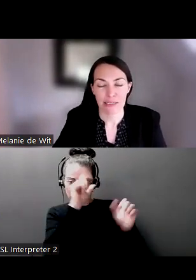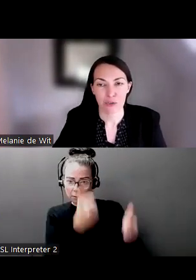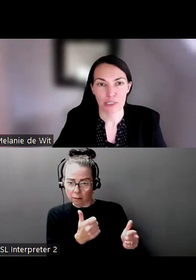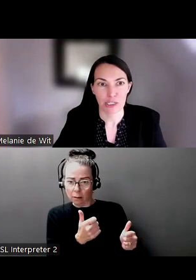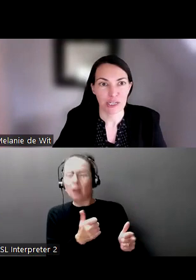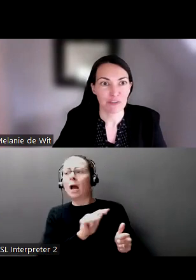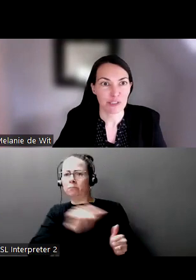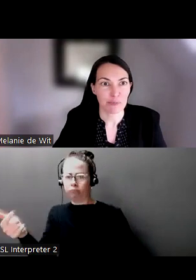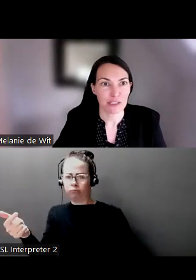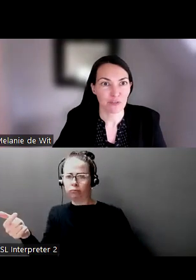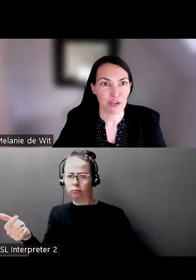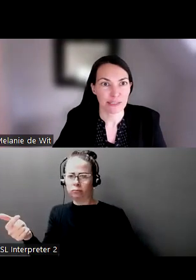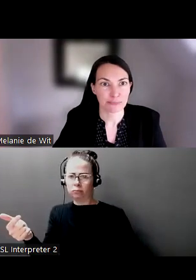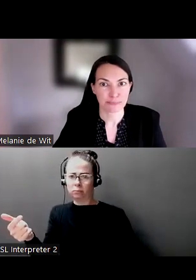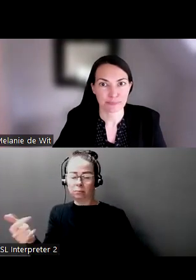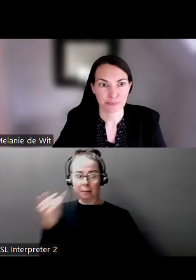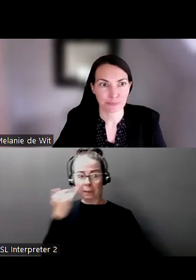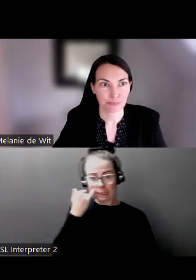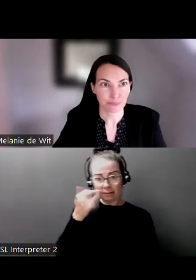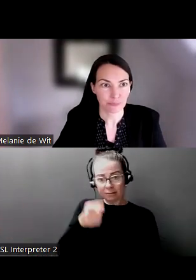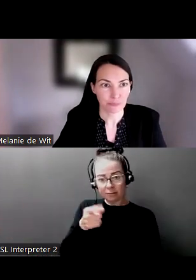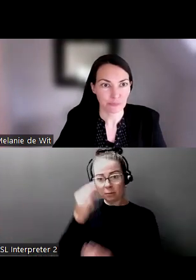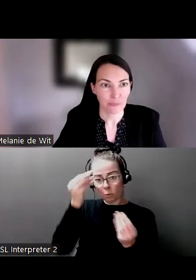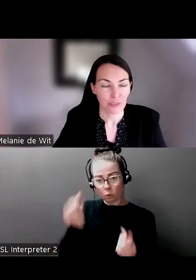kick in earlier if you specify it.